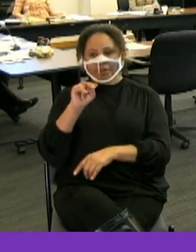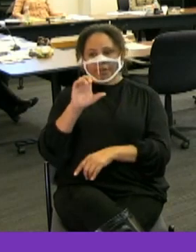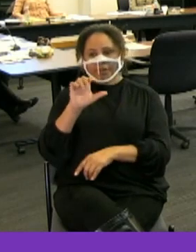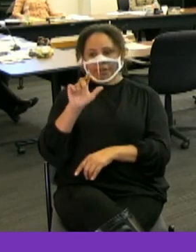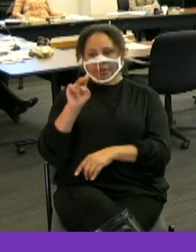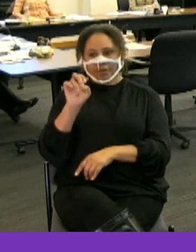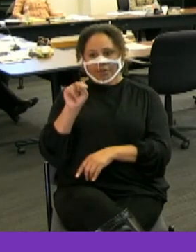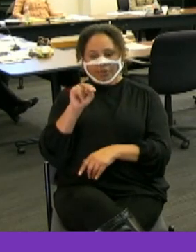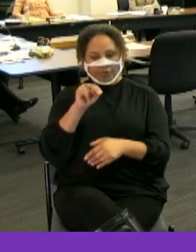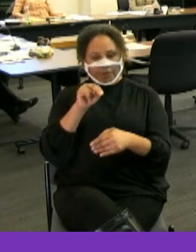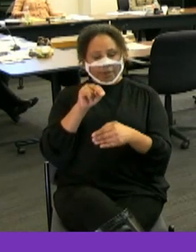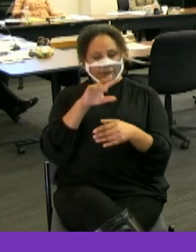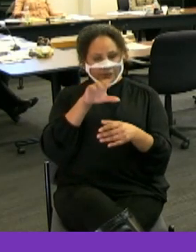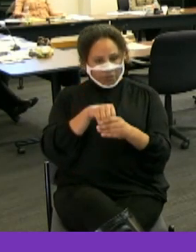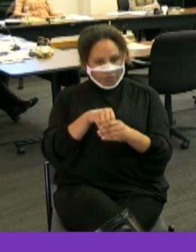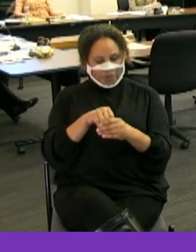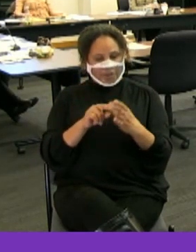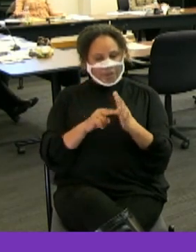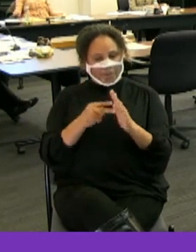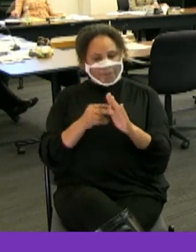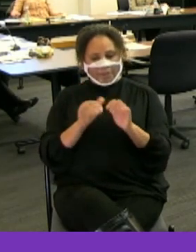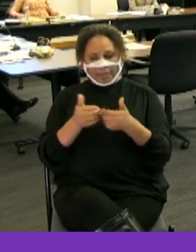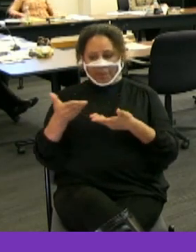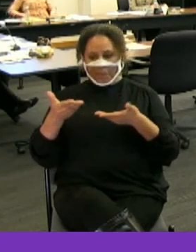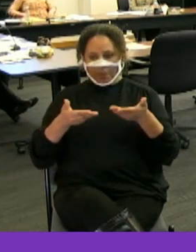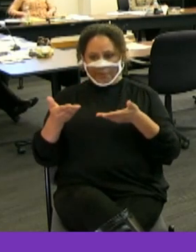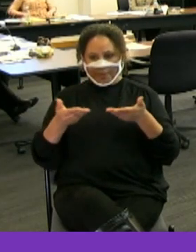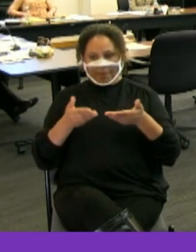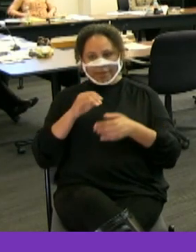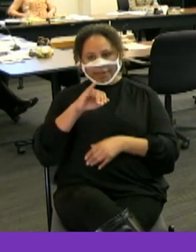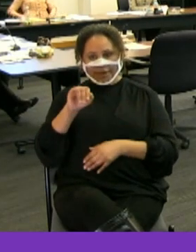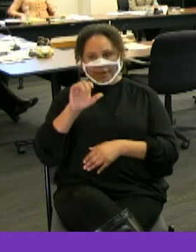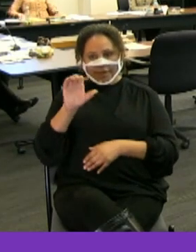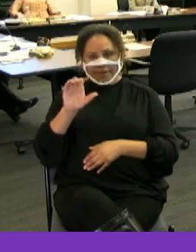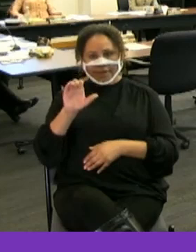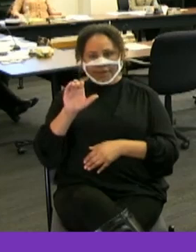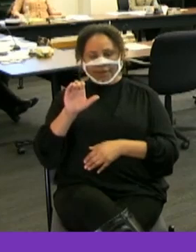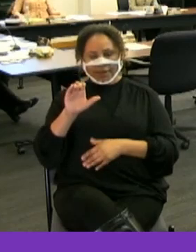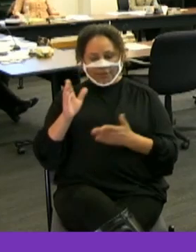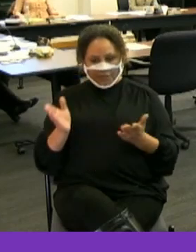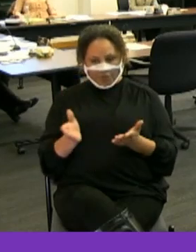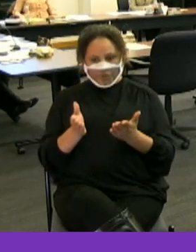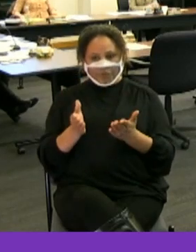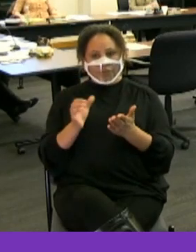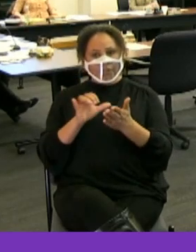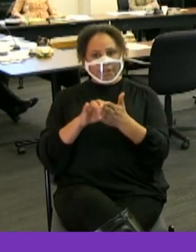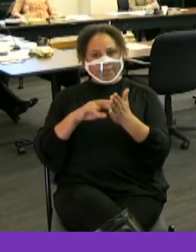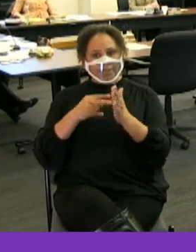environment our JJC fosters. That's inclusion.